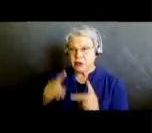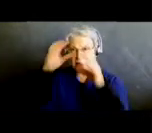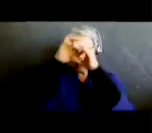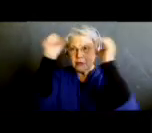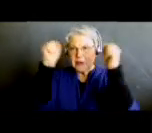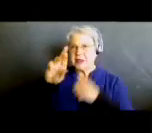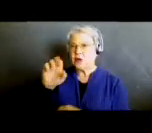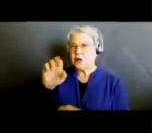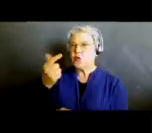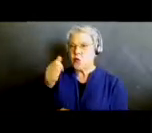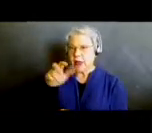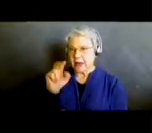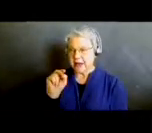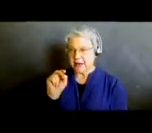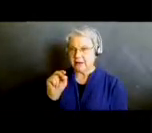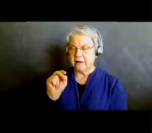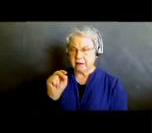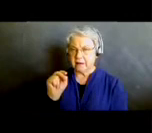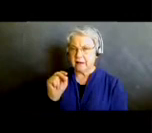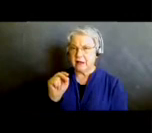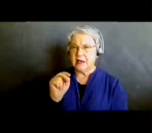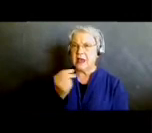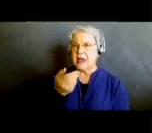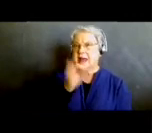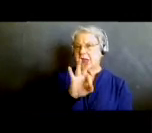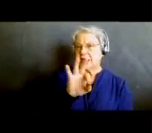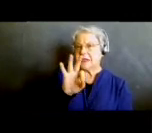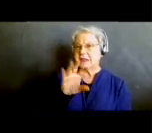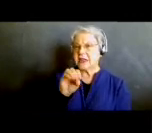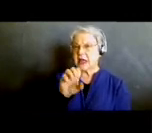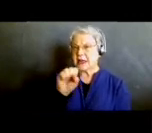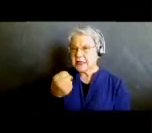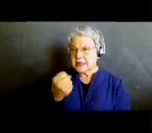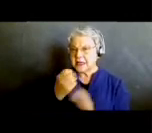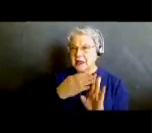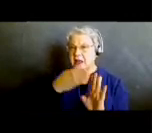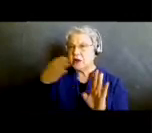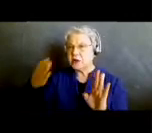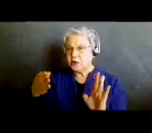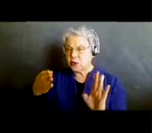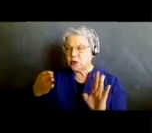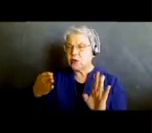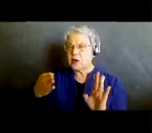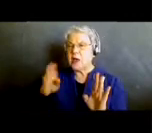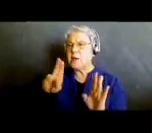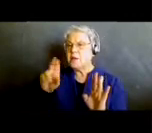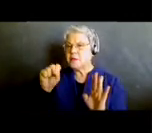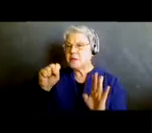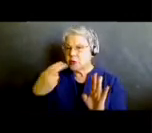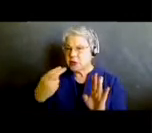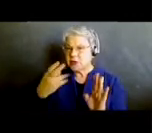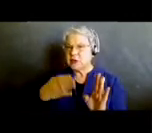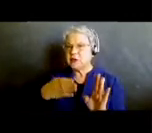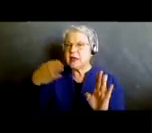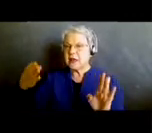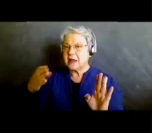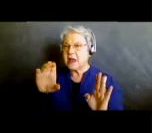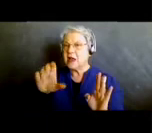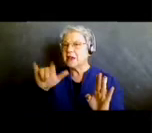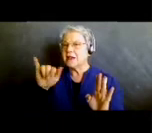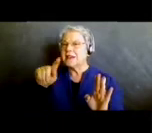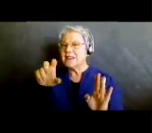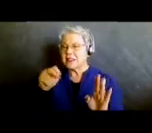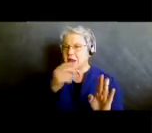to mid 1990s through the Bush and Clinton administrations. This is an image during the Clinton